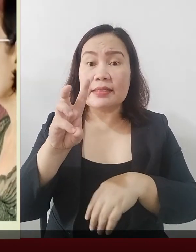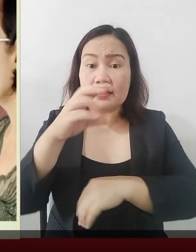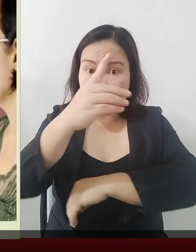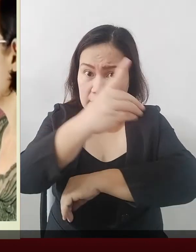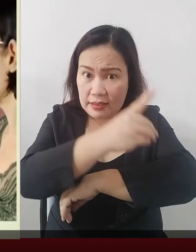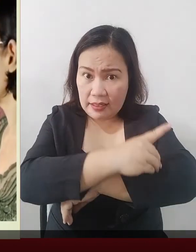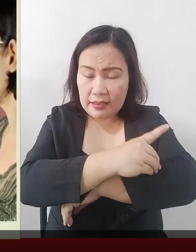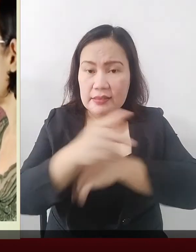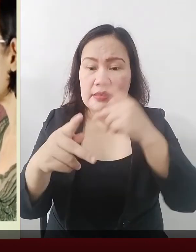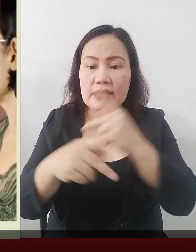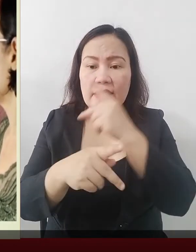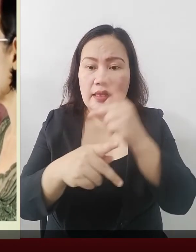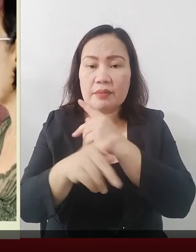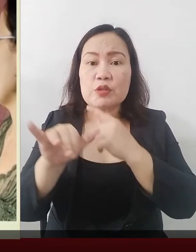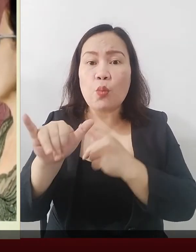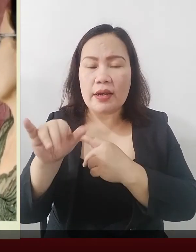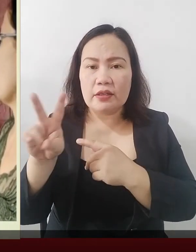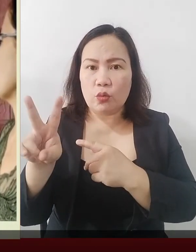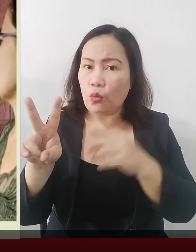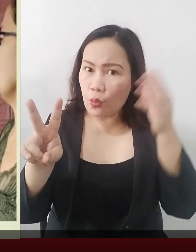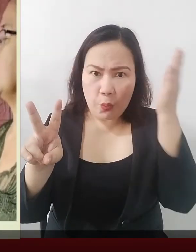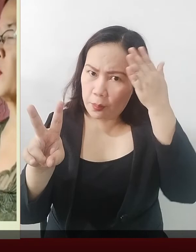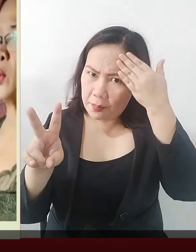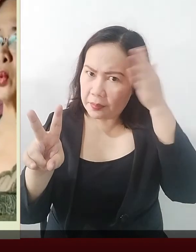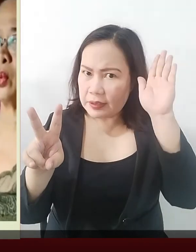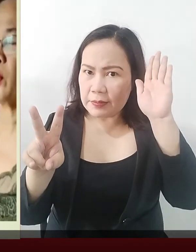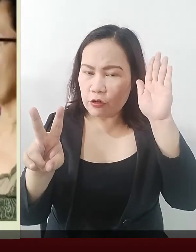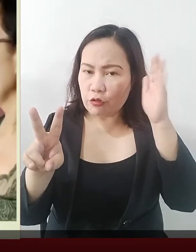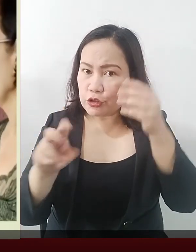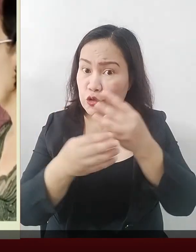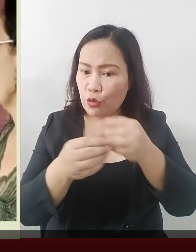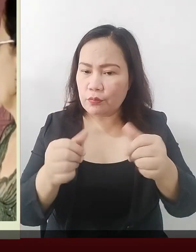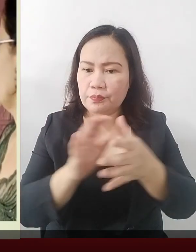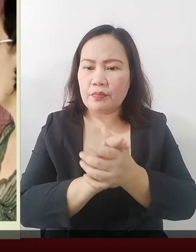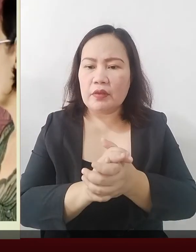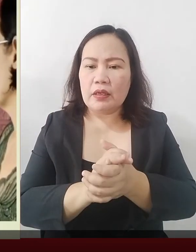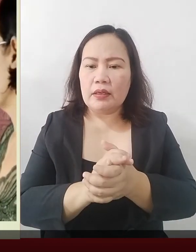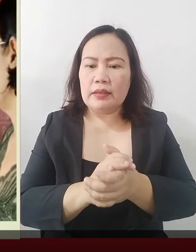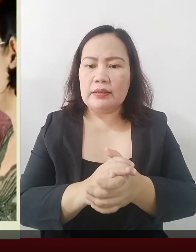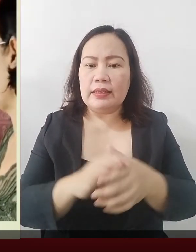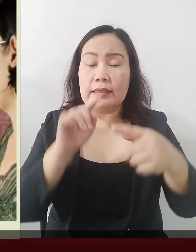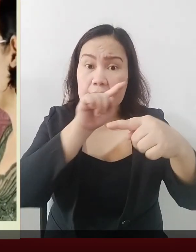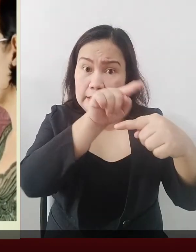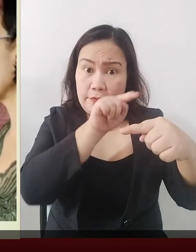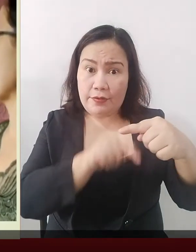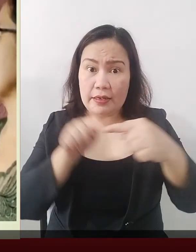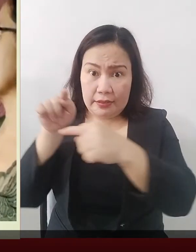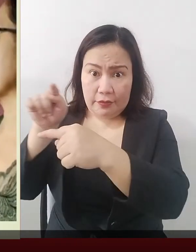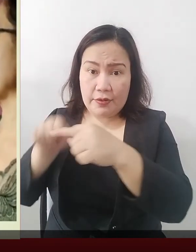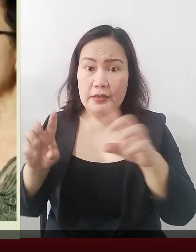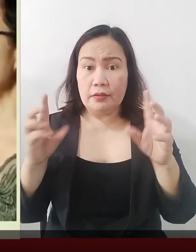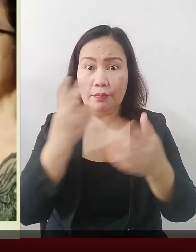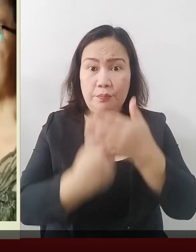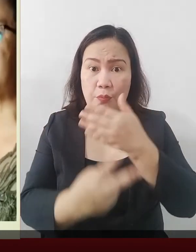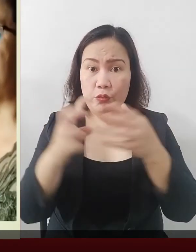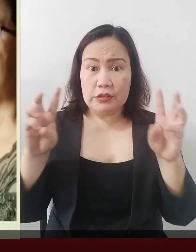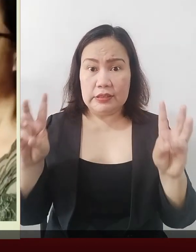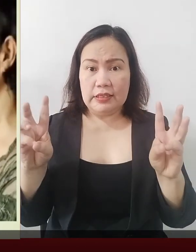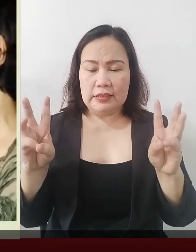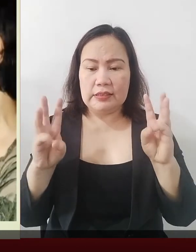to 6 times y sub 2. Then divide both sides by